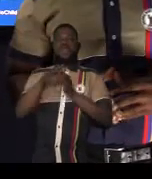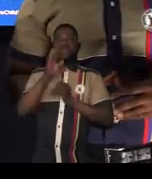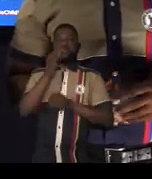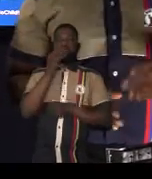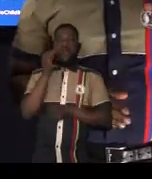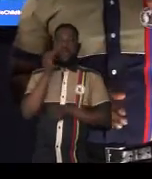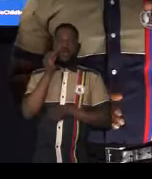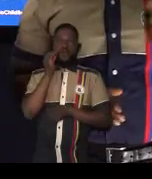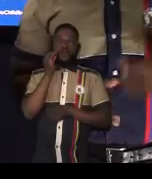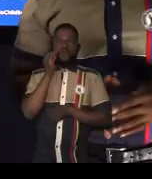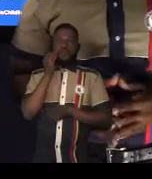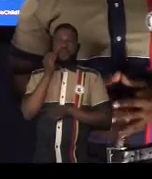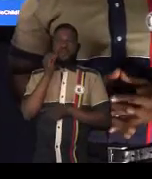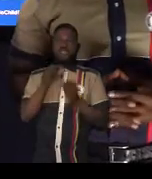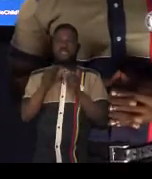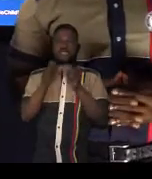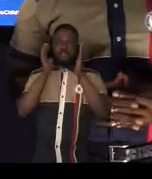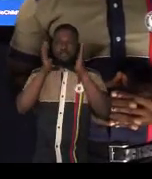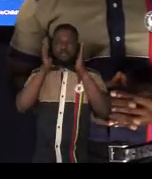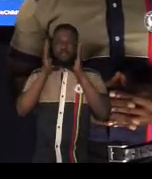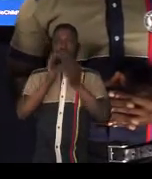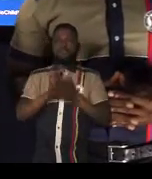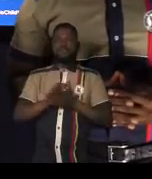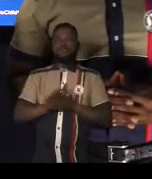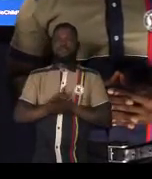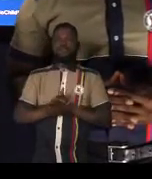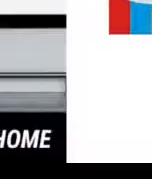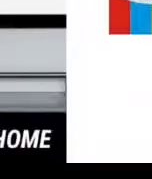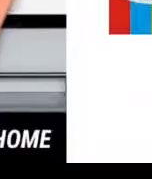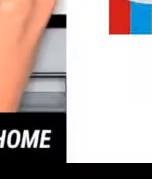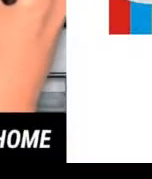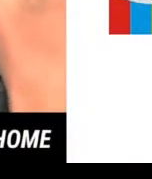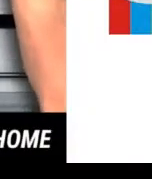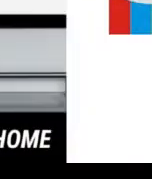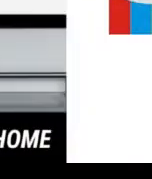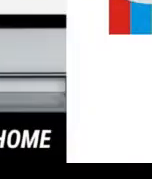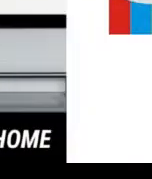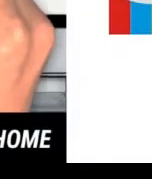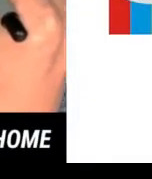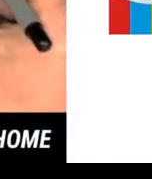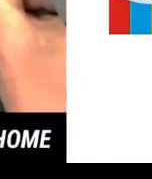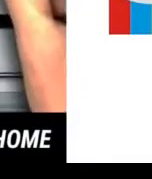the classroom into your home. Please stay tuned.